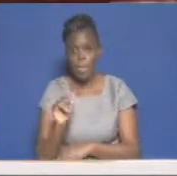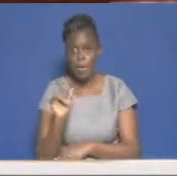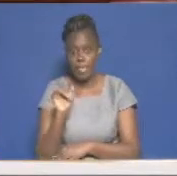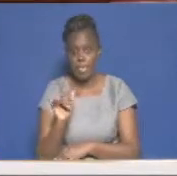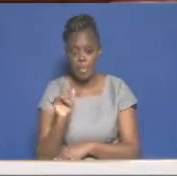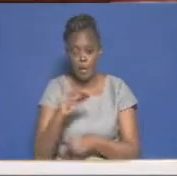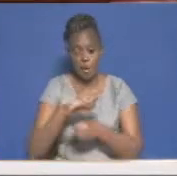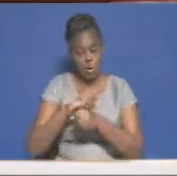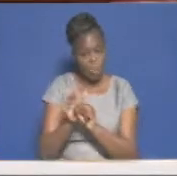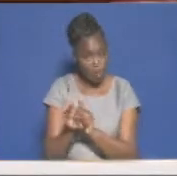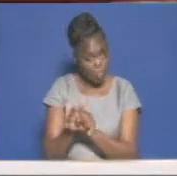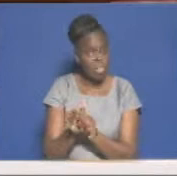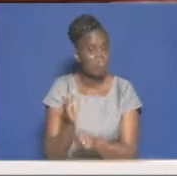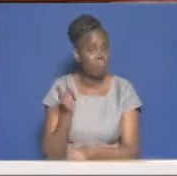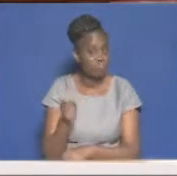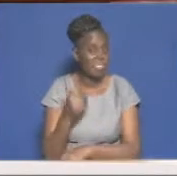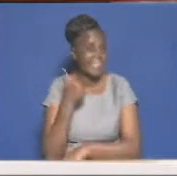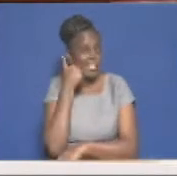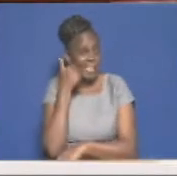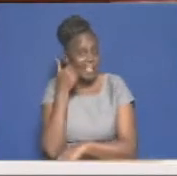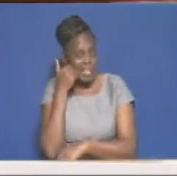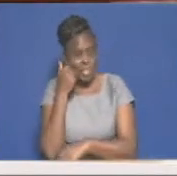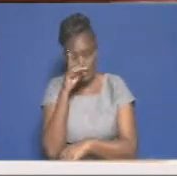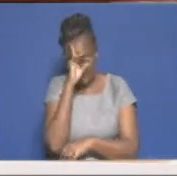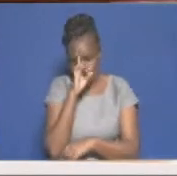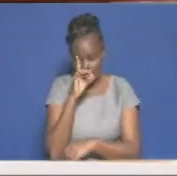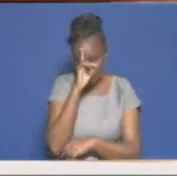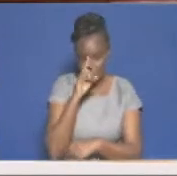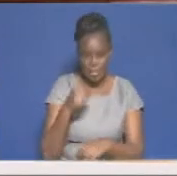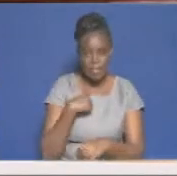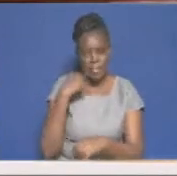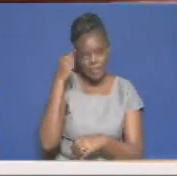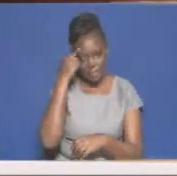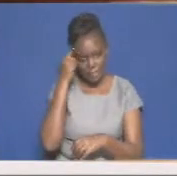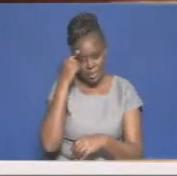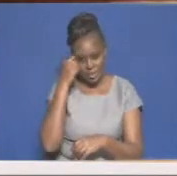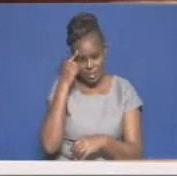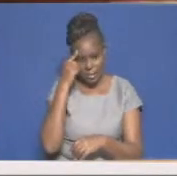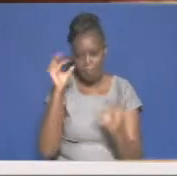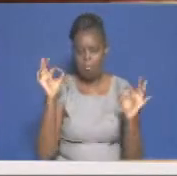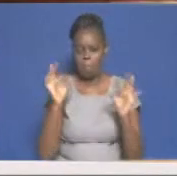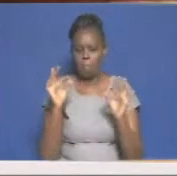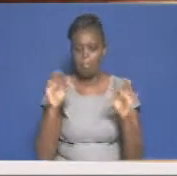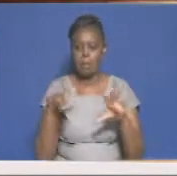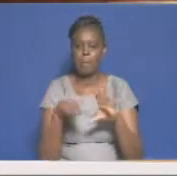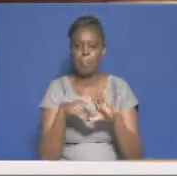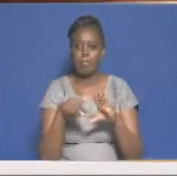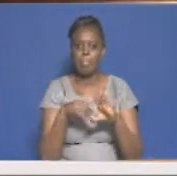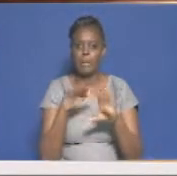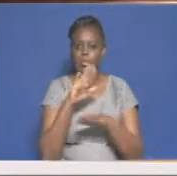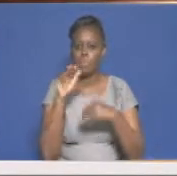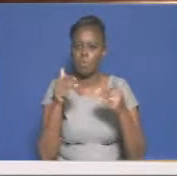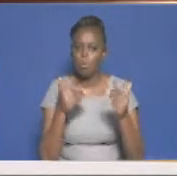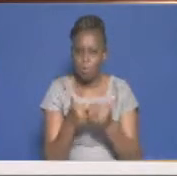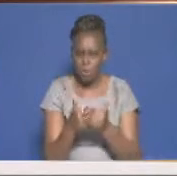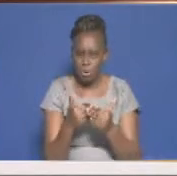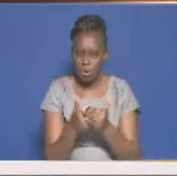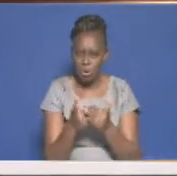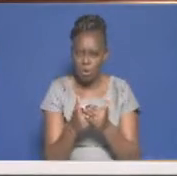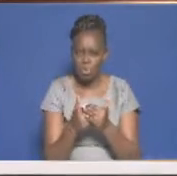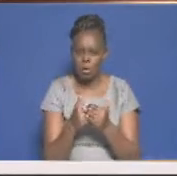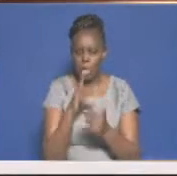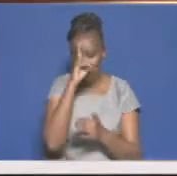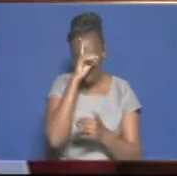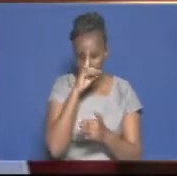this COVID is very serious in this country at this time. I think that it behooves all members of this House to take it